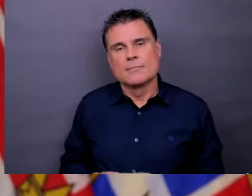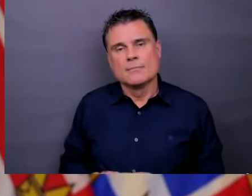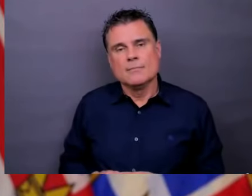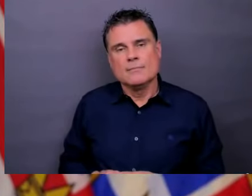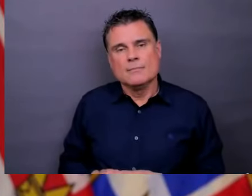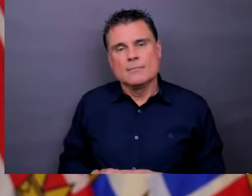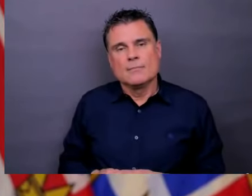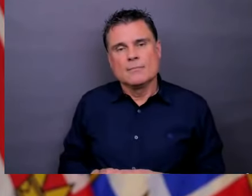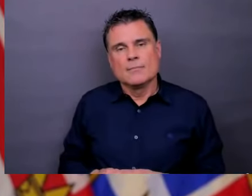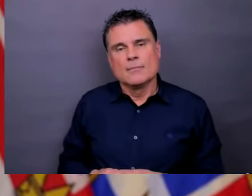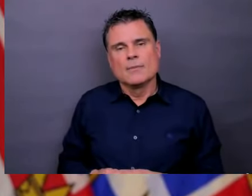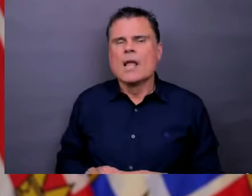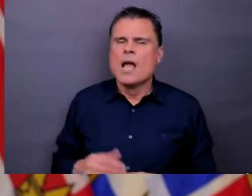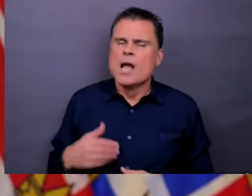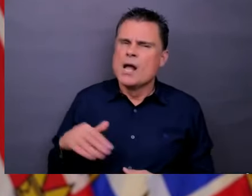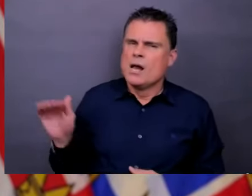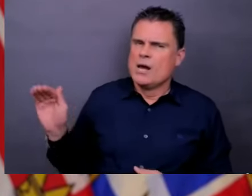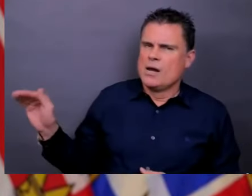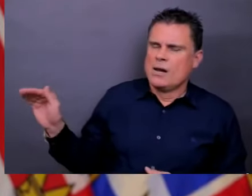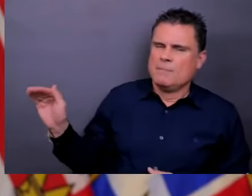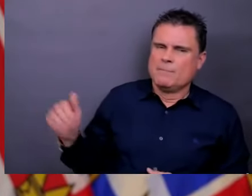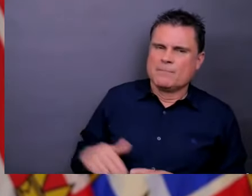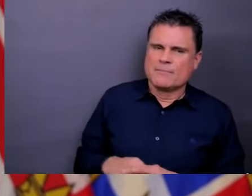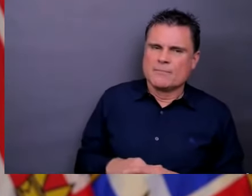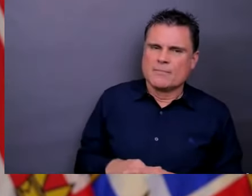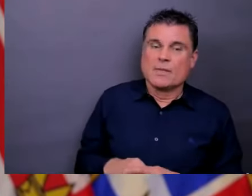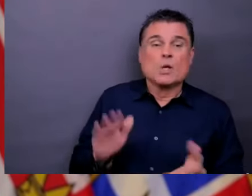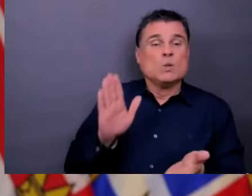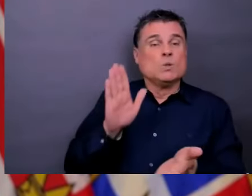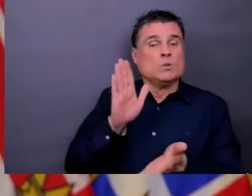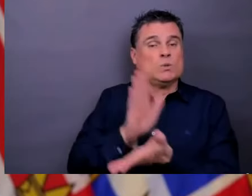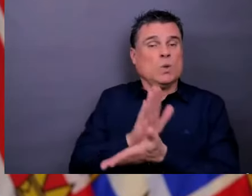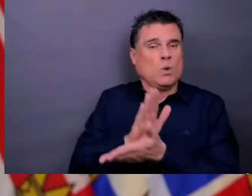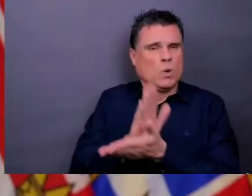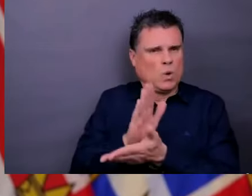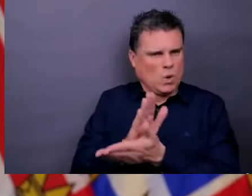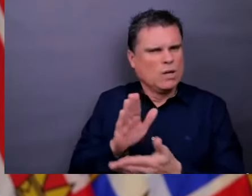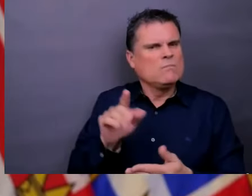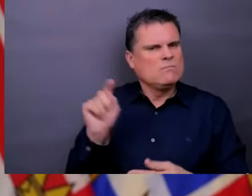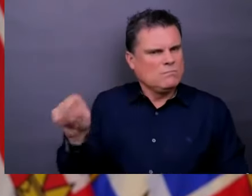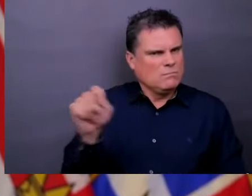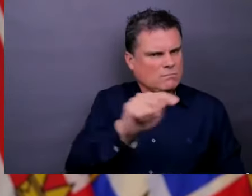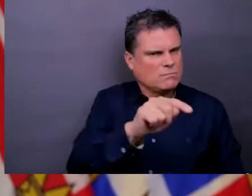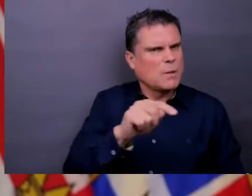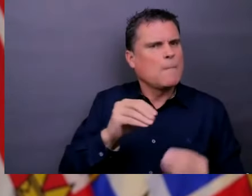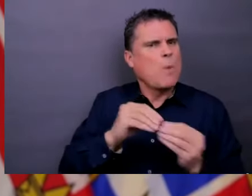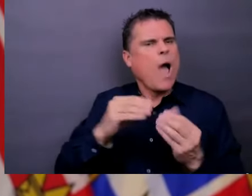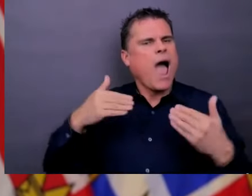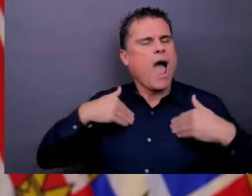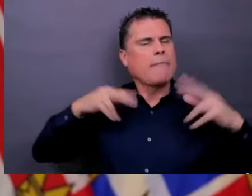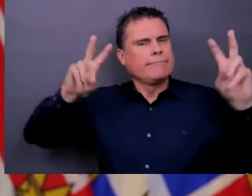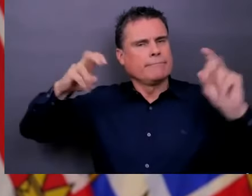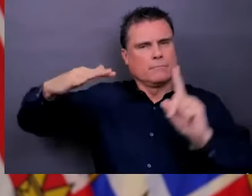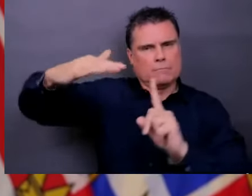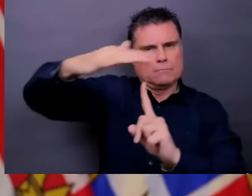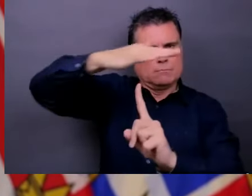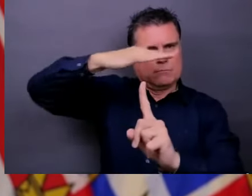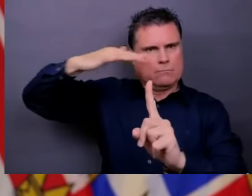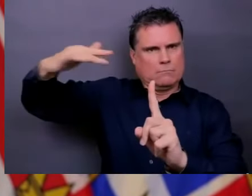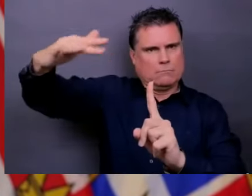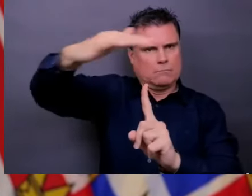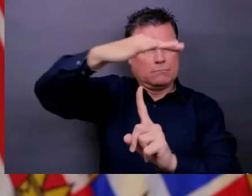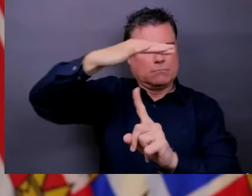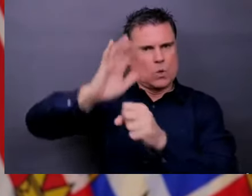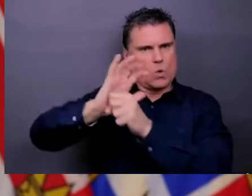school exposures reported in recent days, how concerned are you that public safety orders are not being followed by families that are still